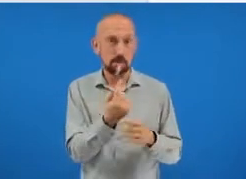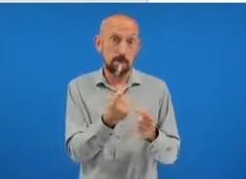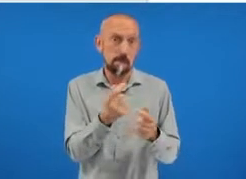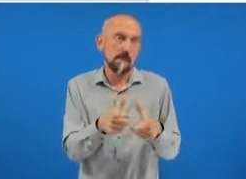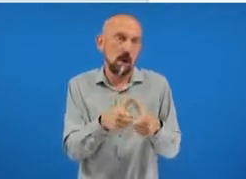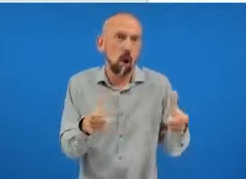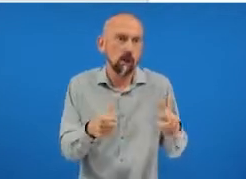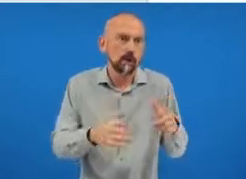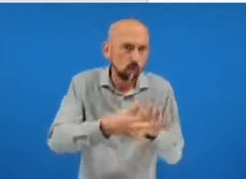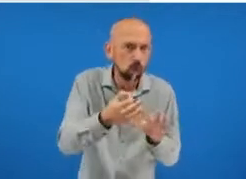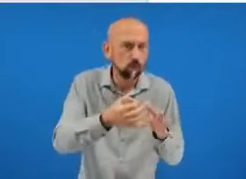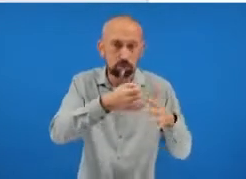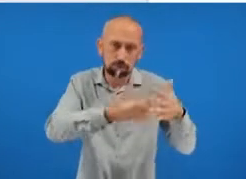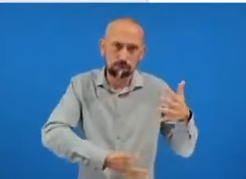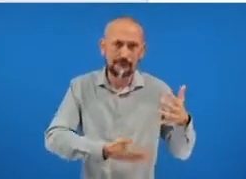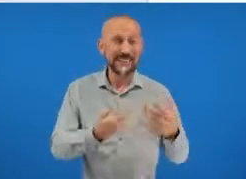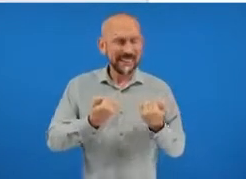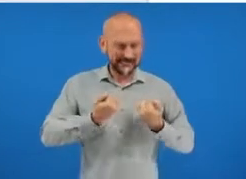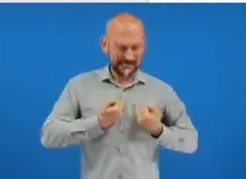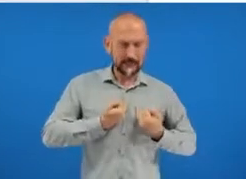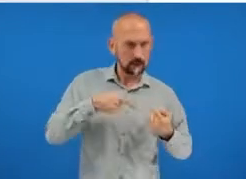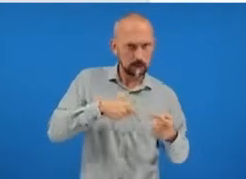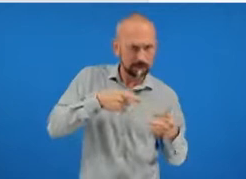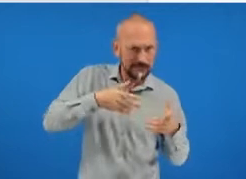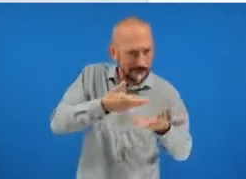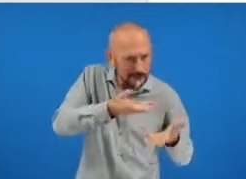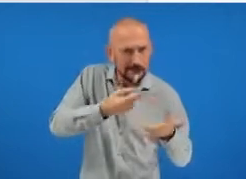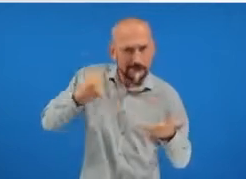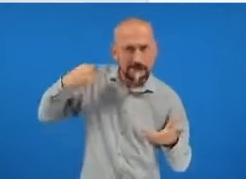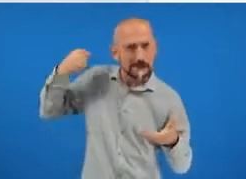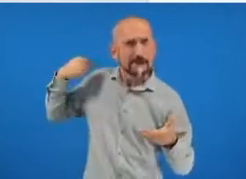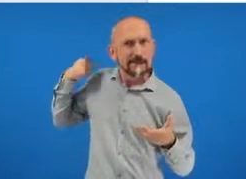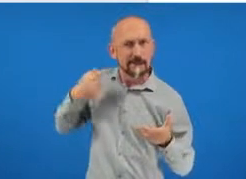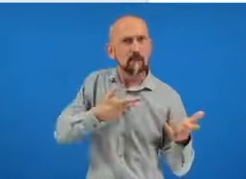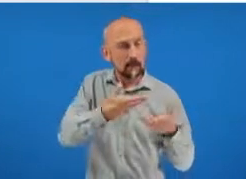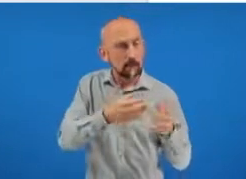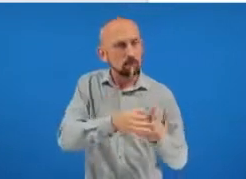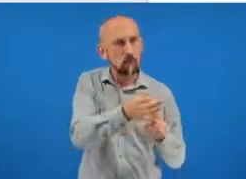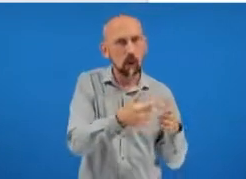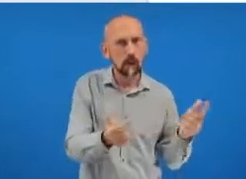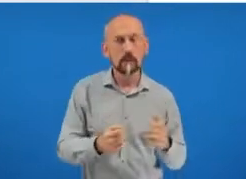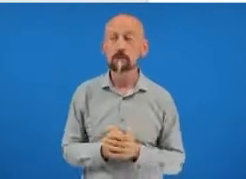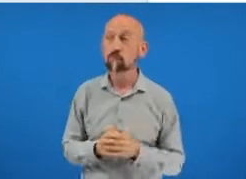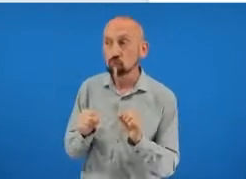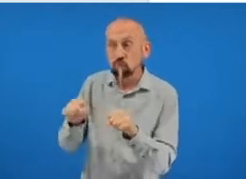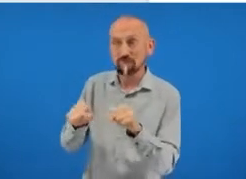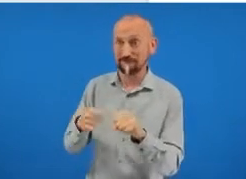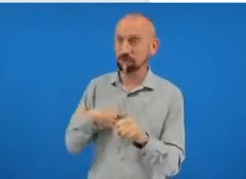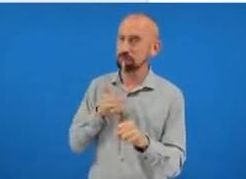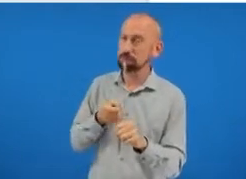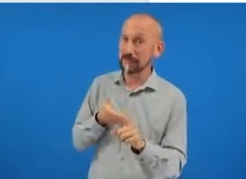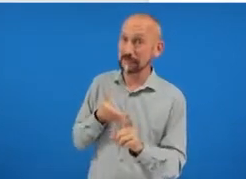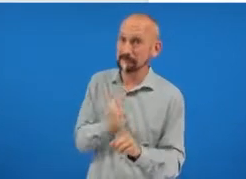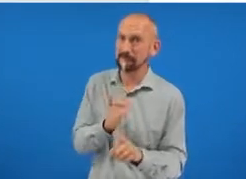especially around some of the guilt that we've been working on within the sessions. I've totally noticed that, actually, like the